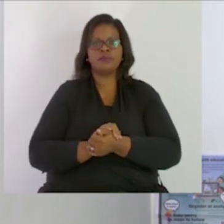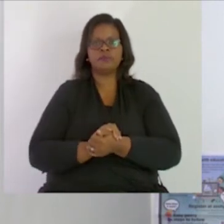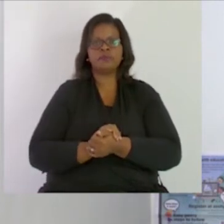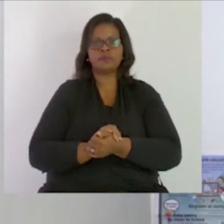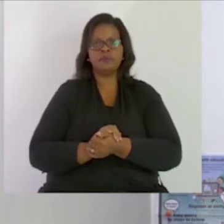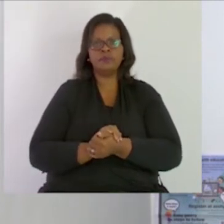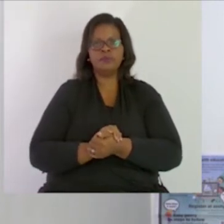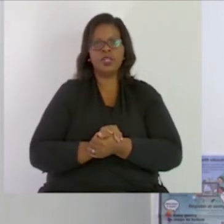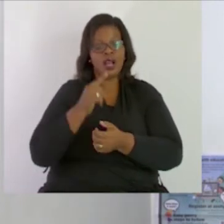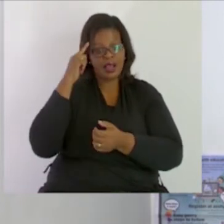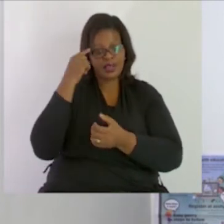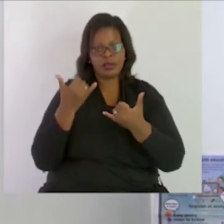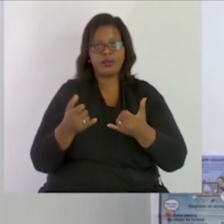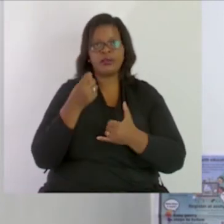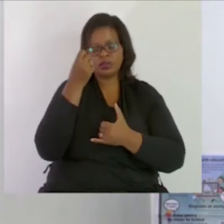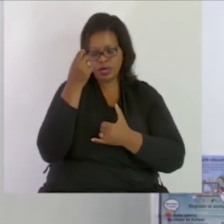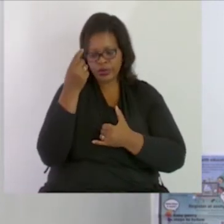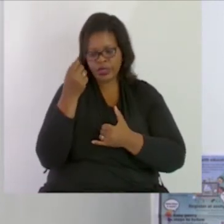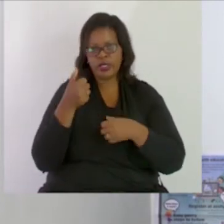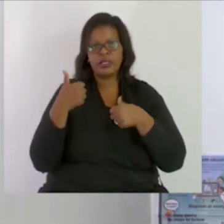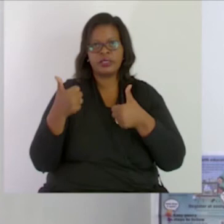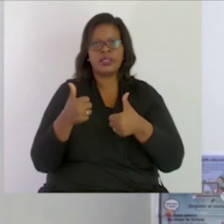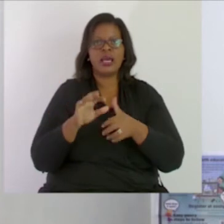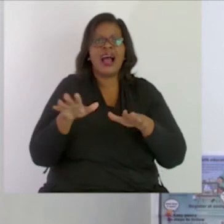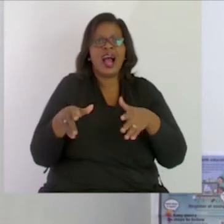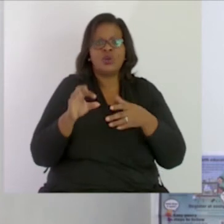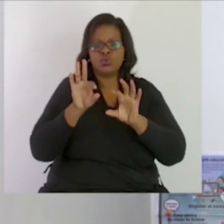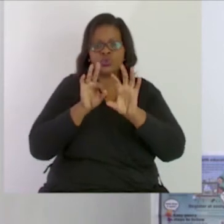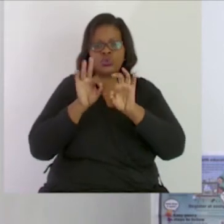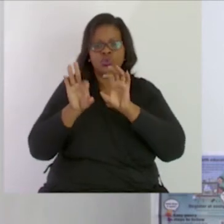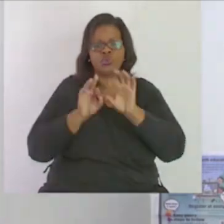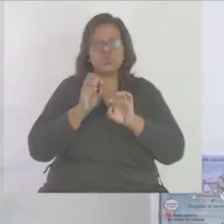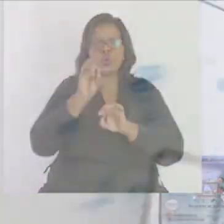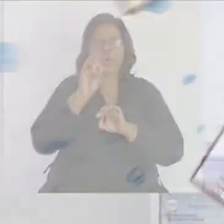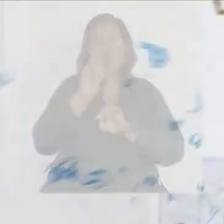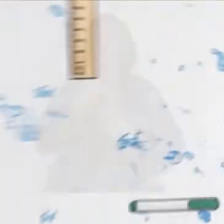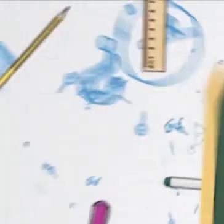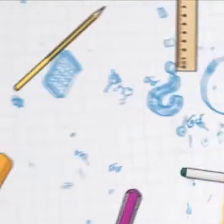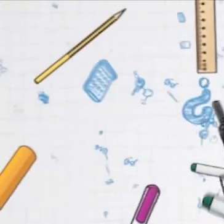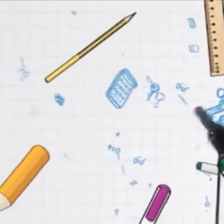I think you managed to understand how to identify even numbers.